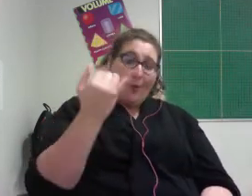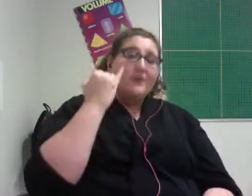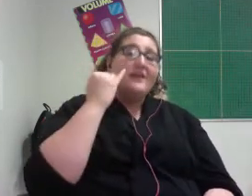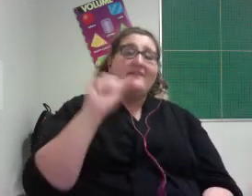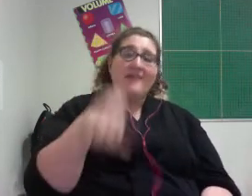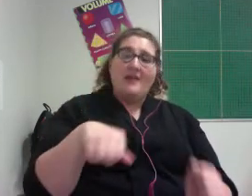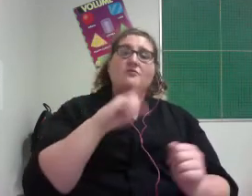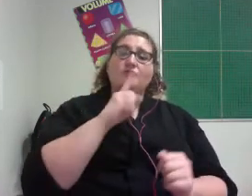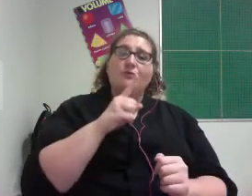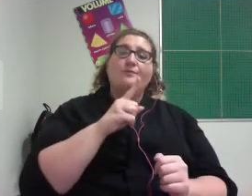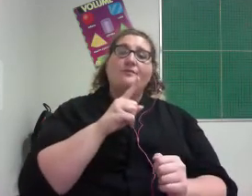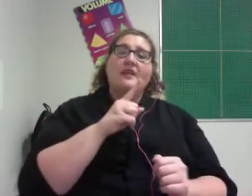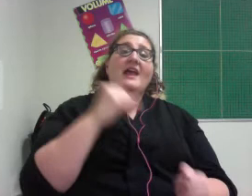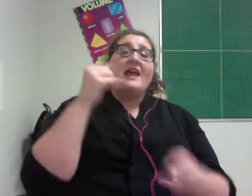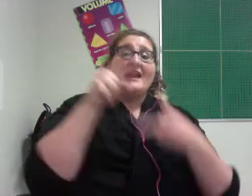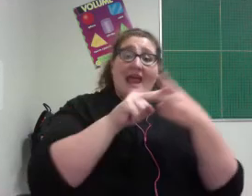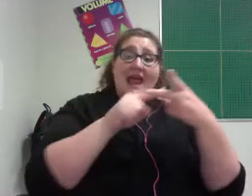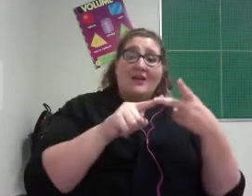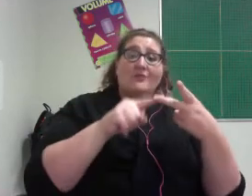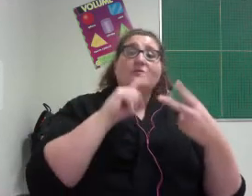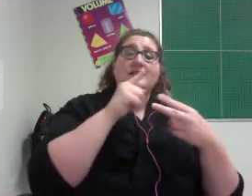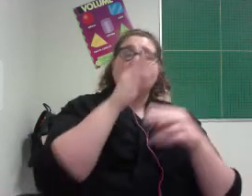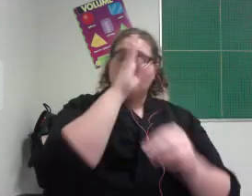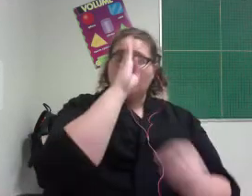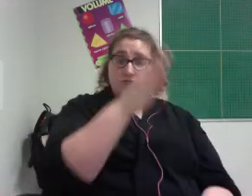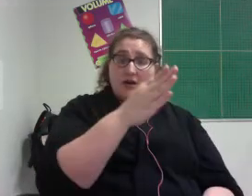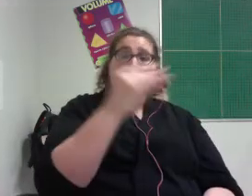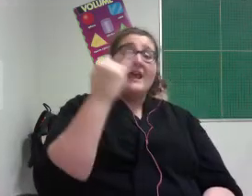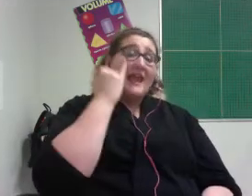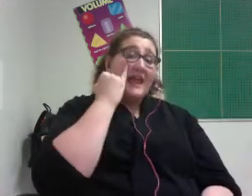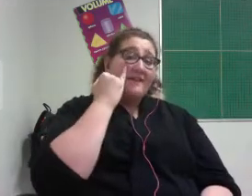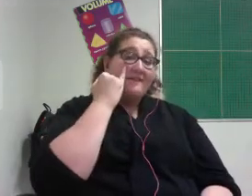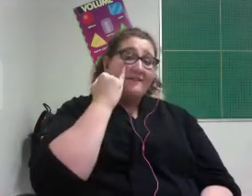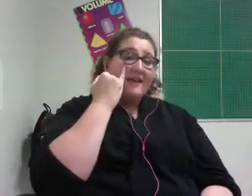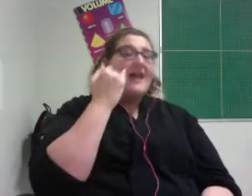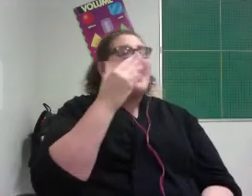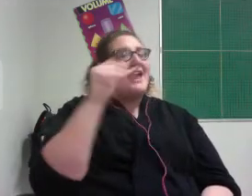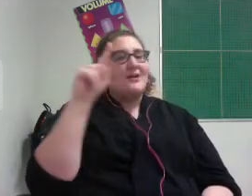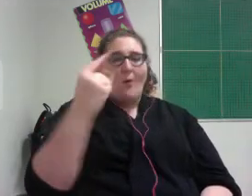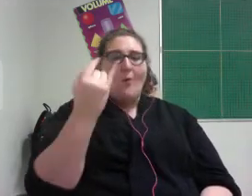if and only if its measures is 180.